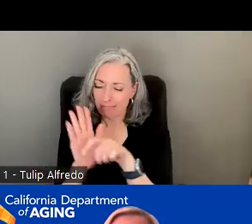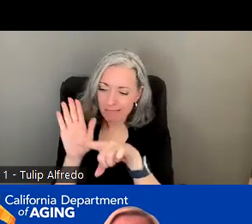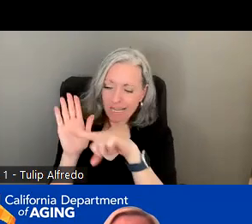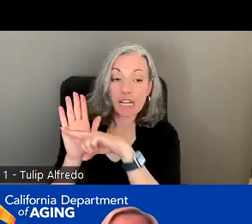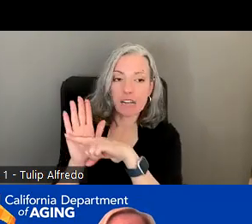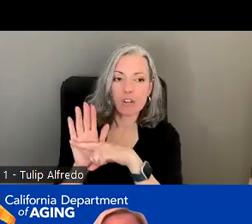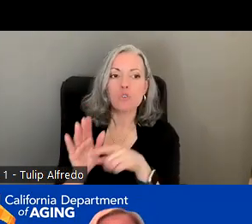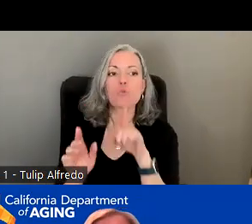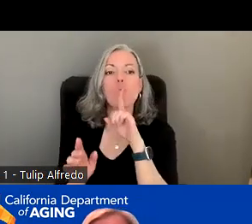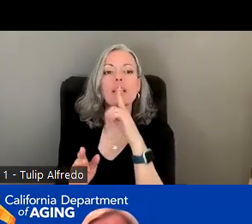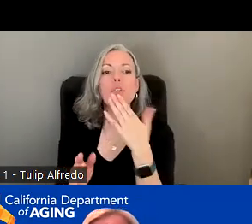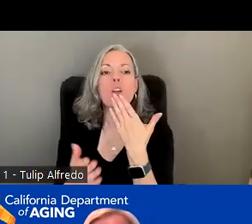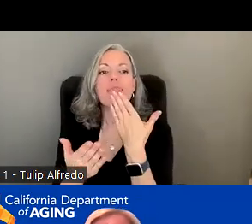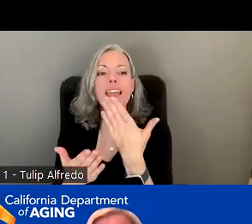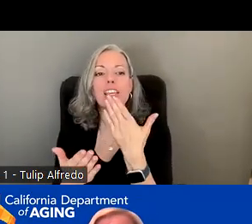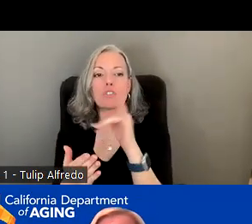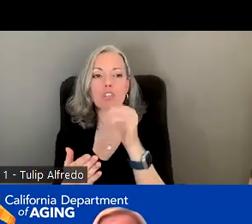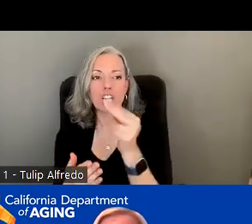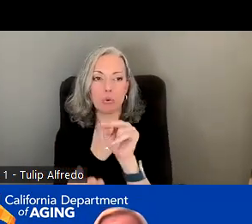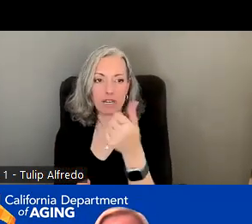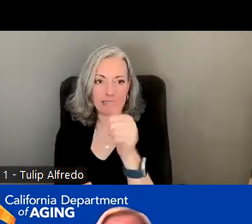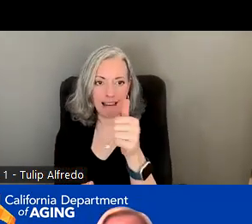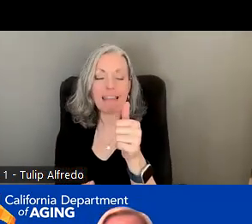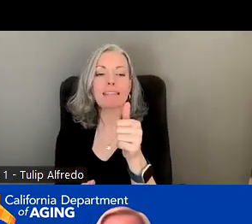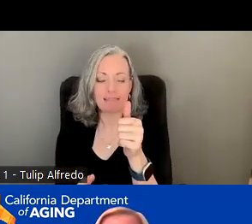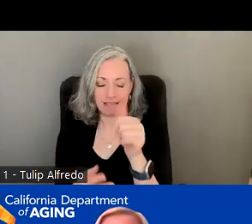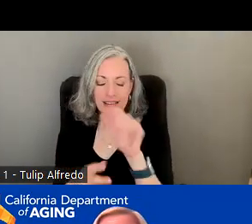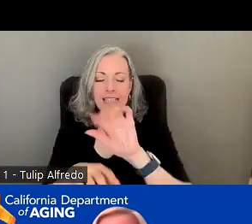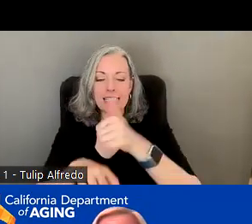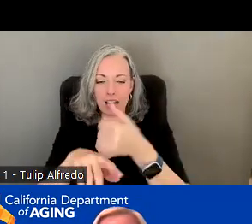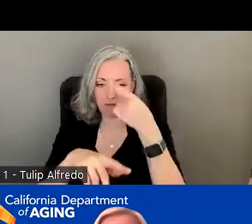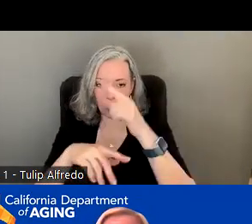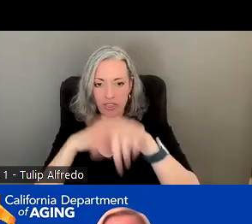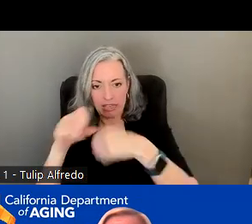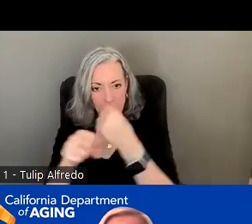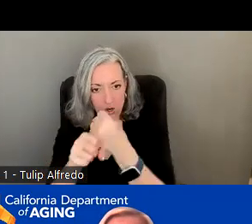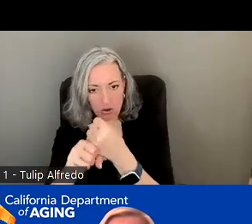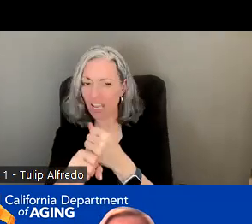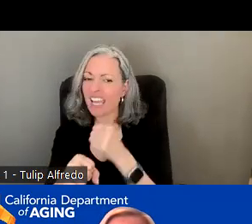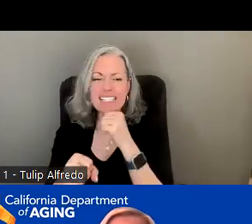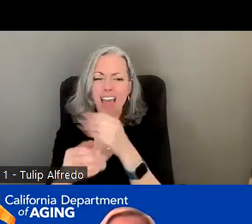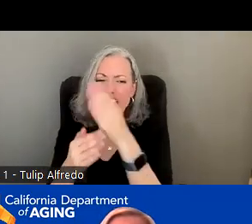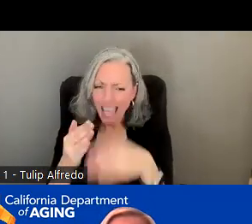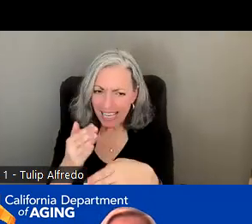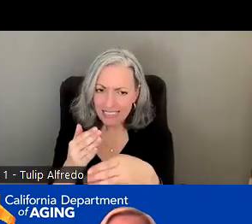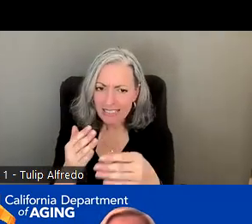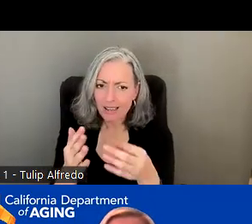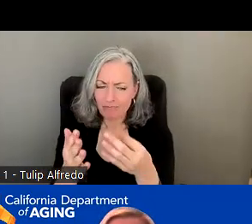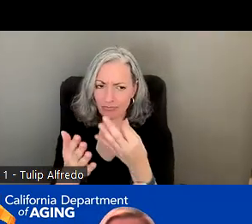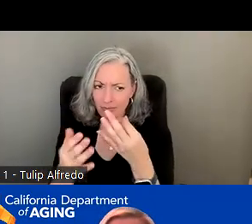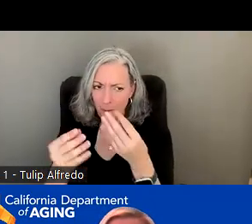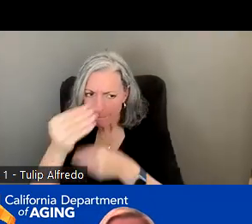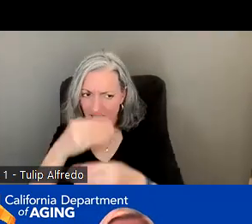incredibly grateful. The January 10 budget does set the tone for the year, and it's not the final budget. We're working through the budget process now with